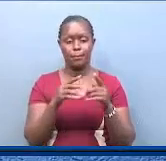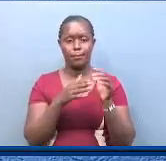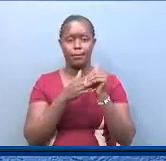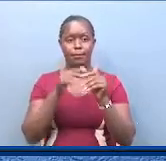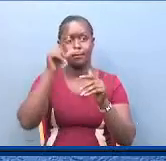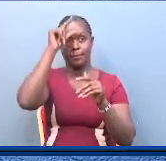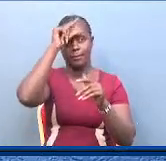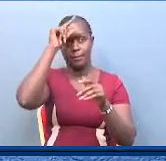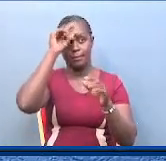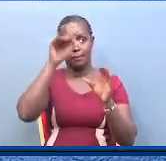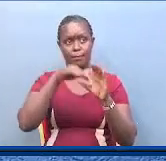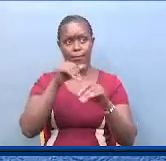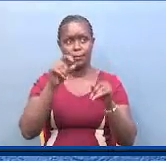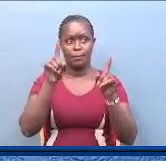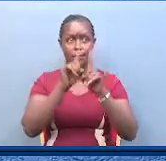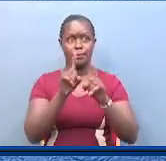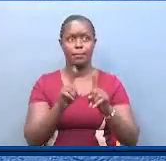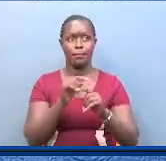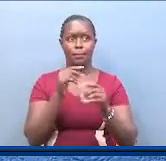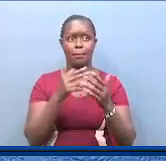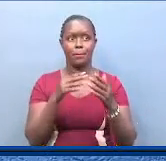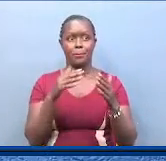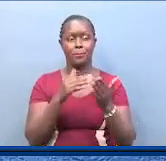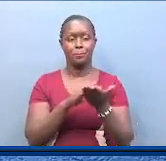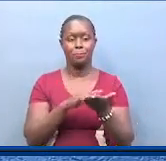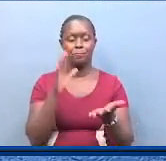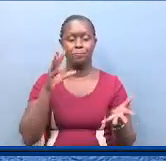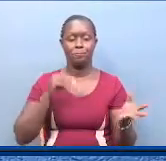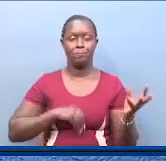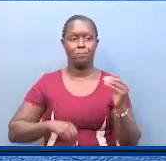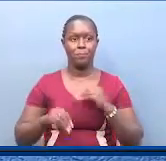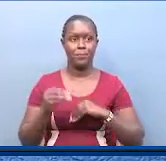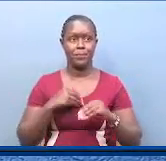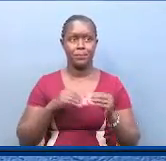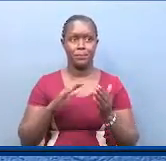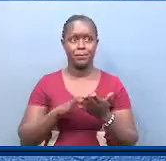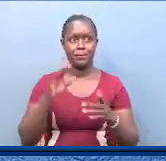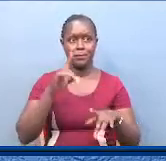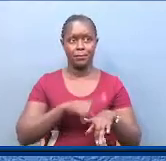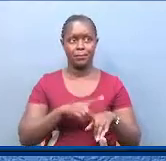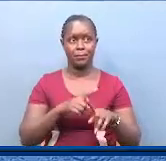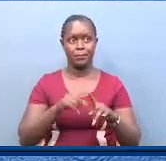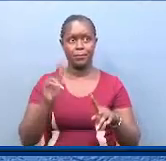government in the reign that was most corrupt, more so during the